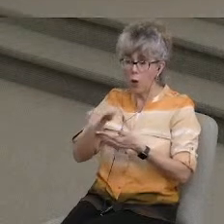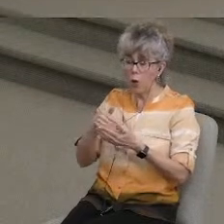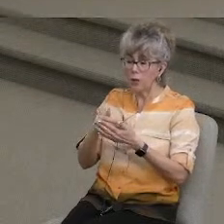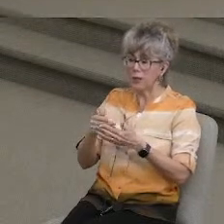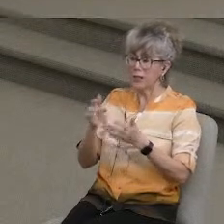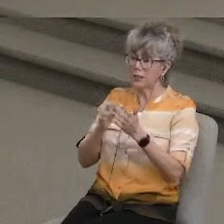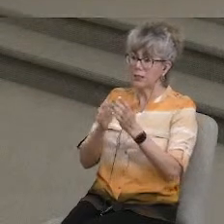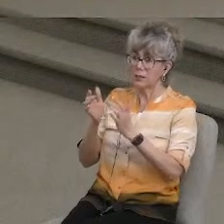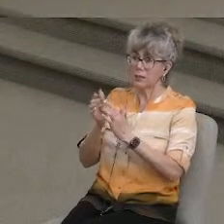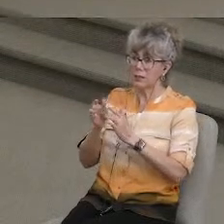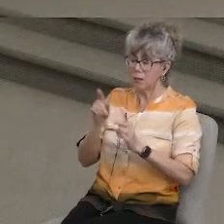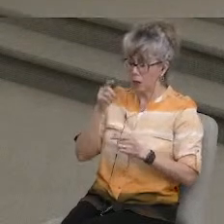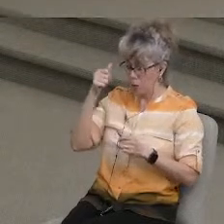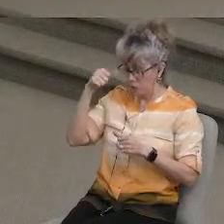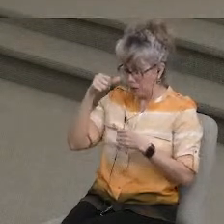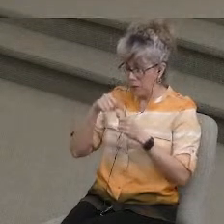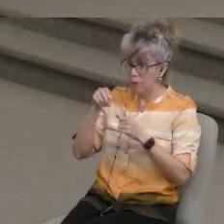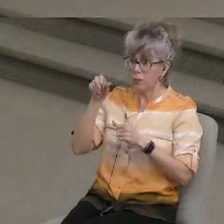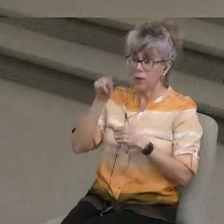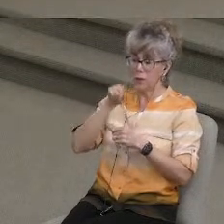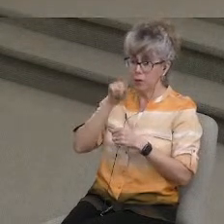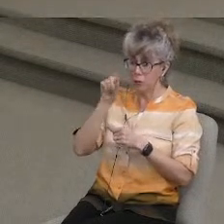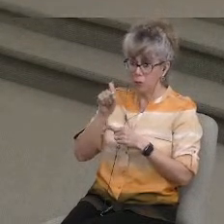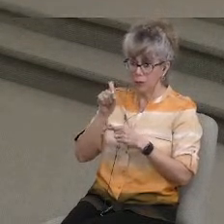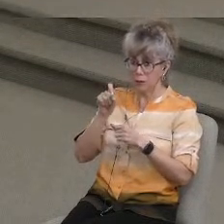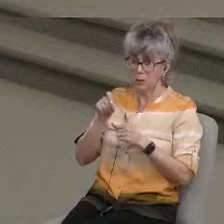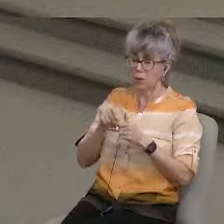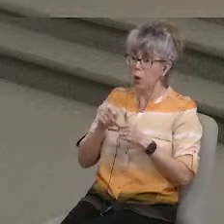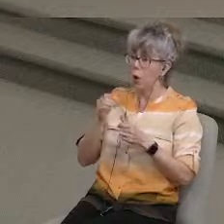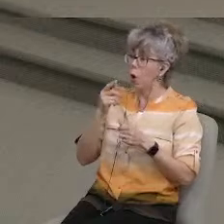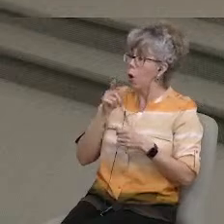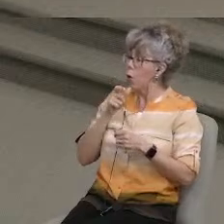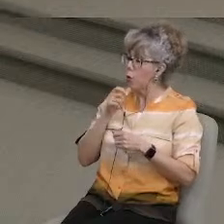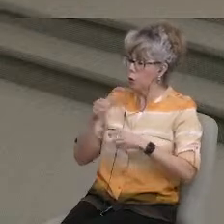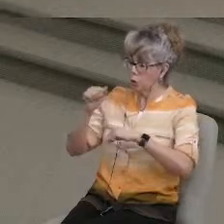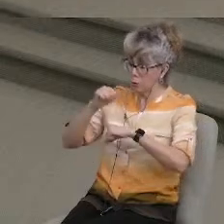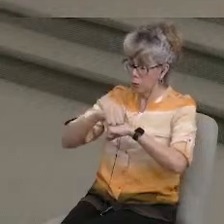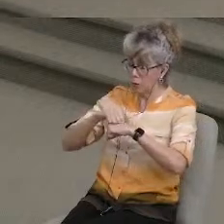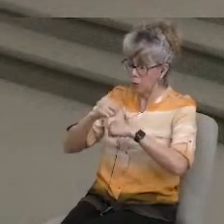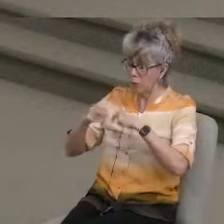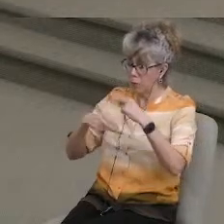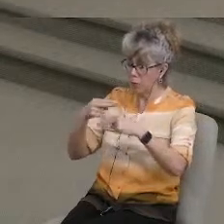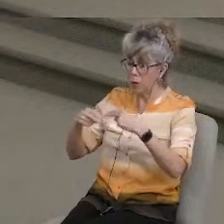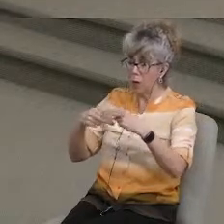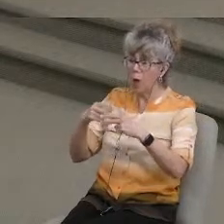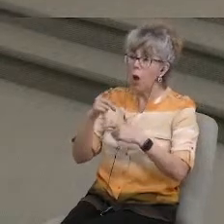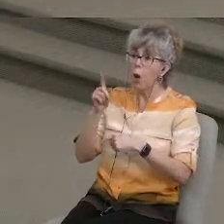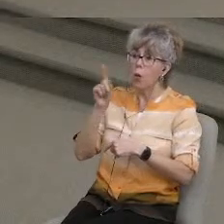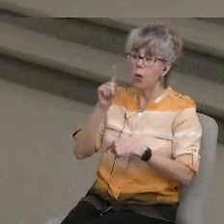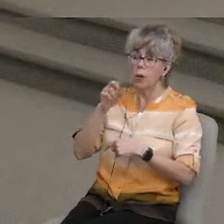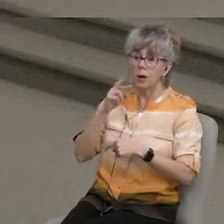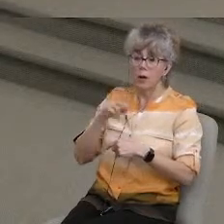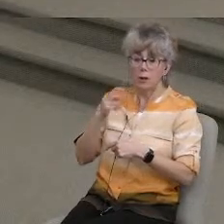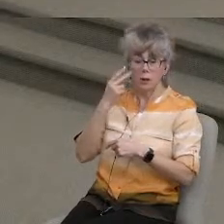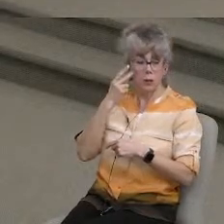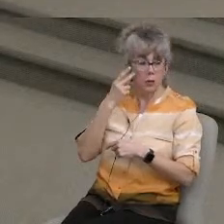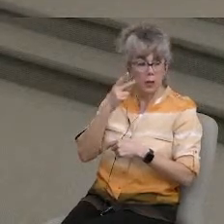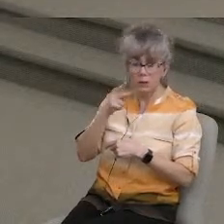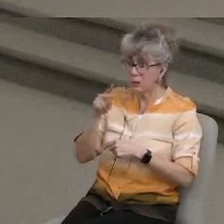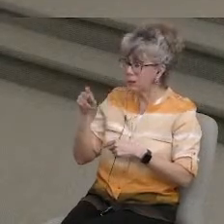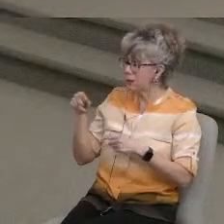isn't there? Remember the first question? Who's going to roll away the stone in your life? Where are your eyes fixed in your life right